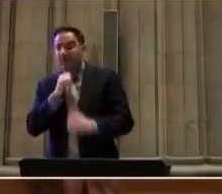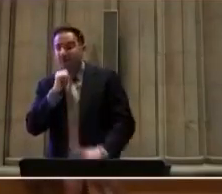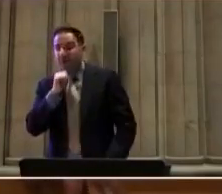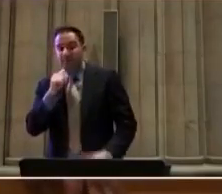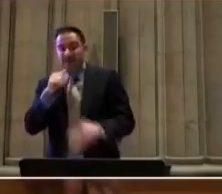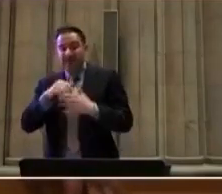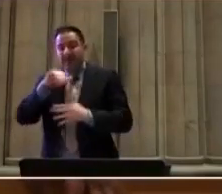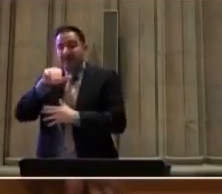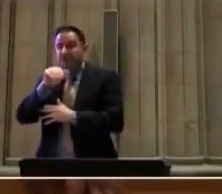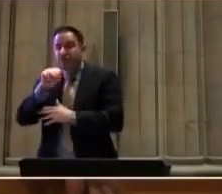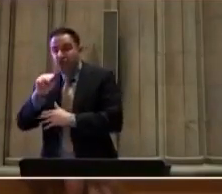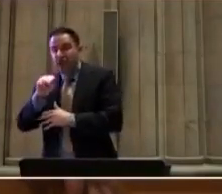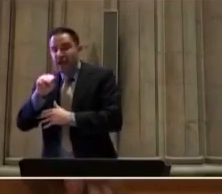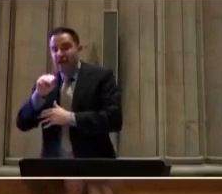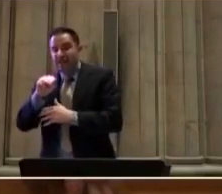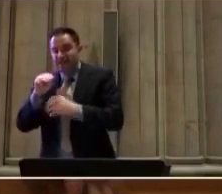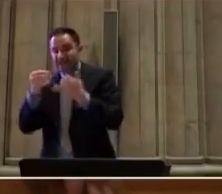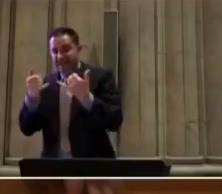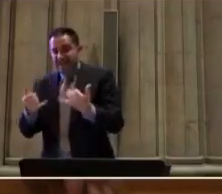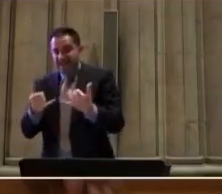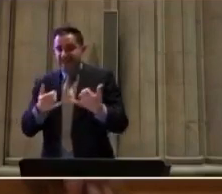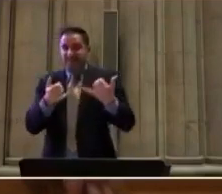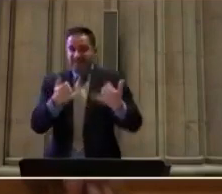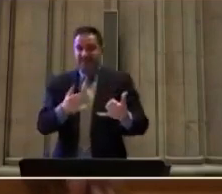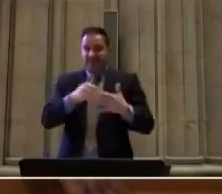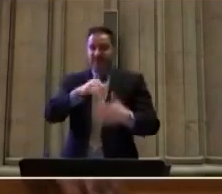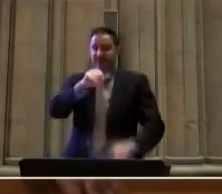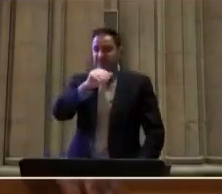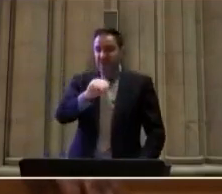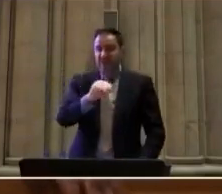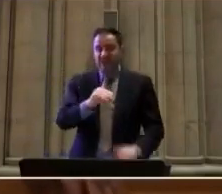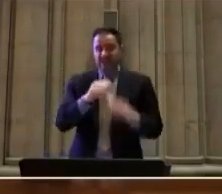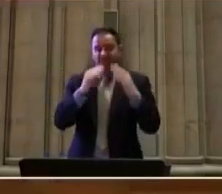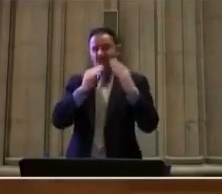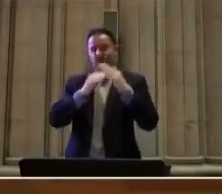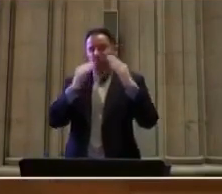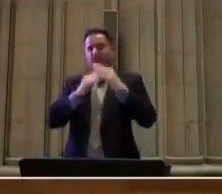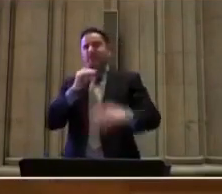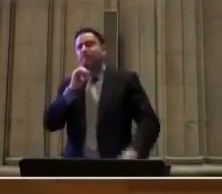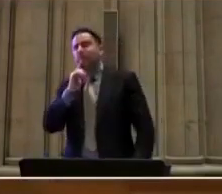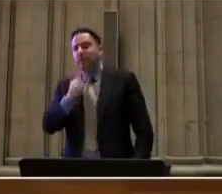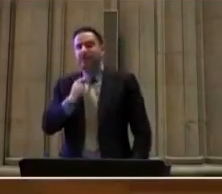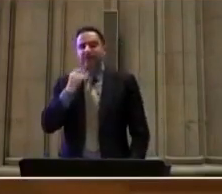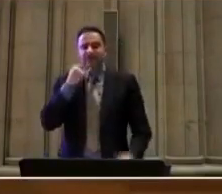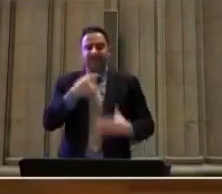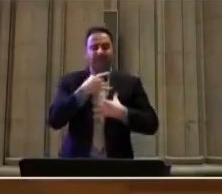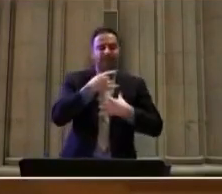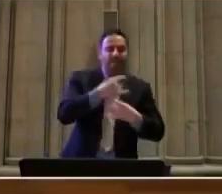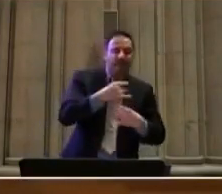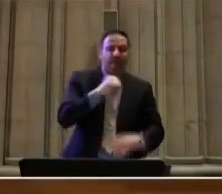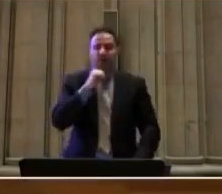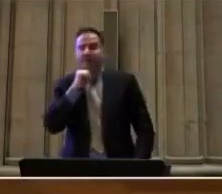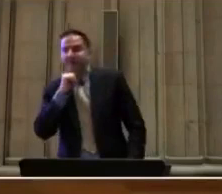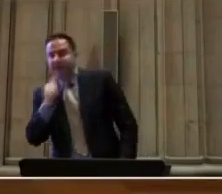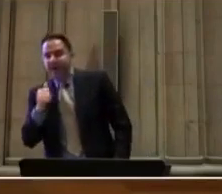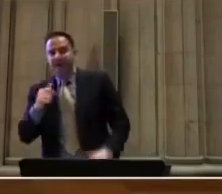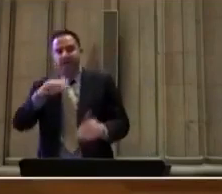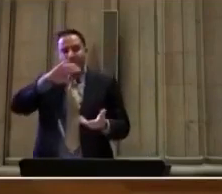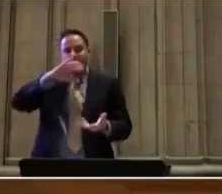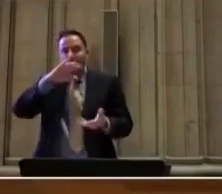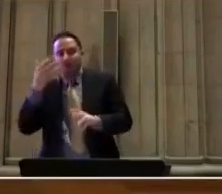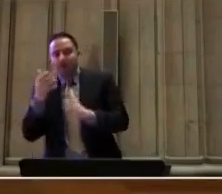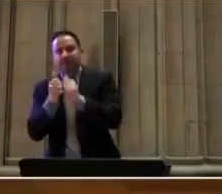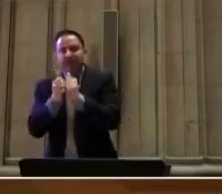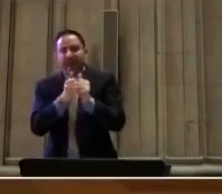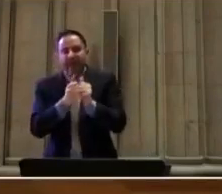today. Well, we are in a jam today. Trouble is real. And whether we like it or not, we are in this mess together